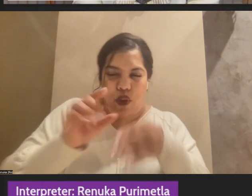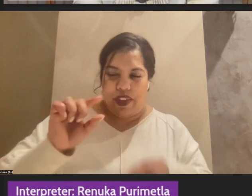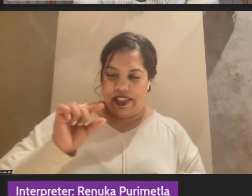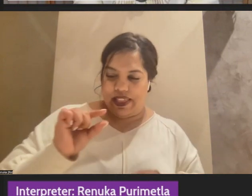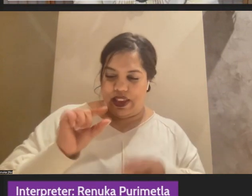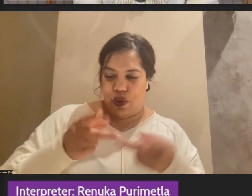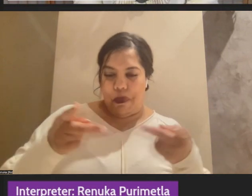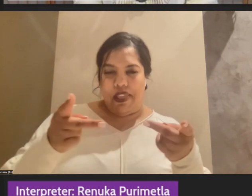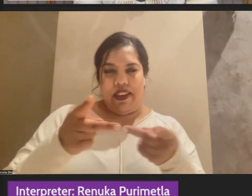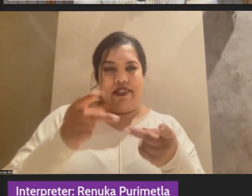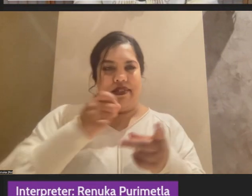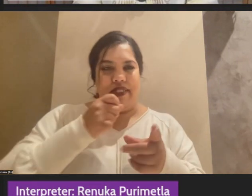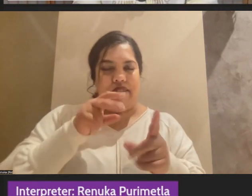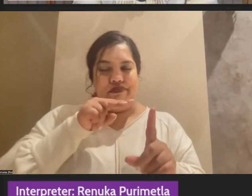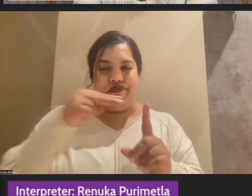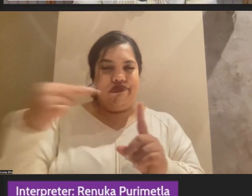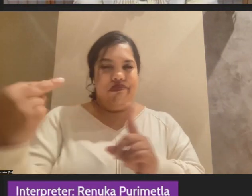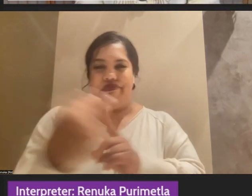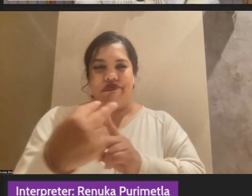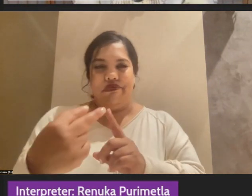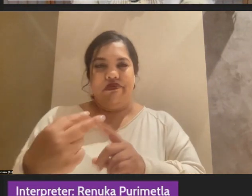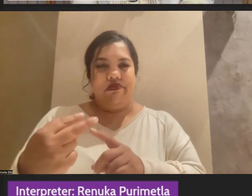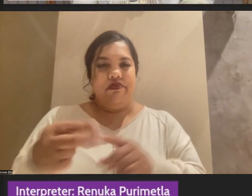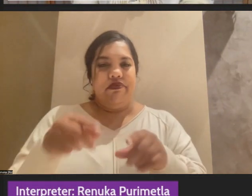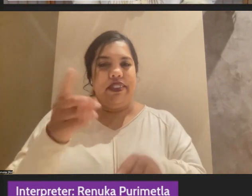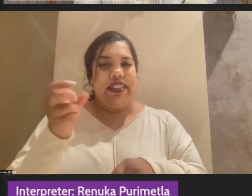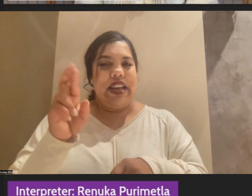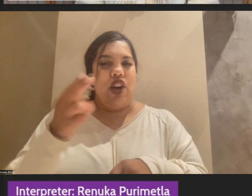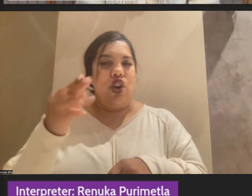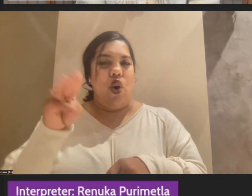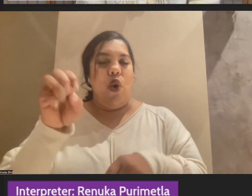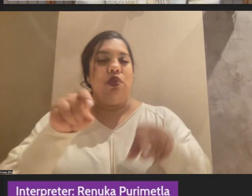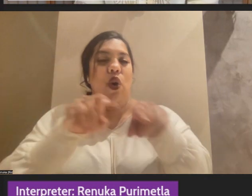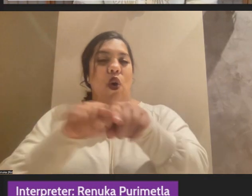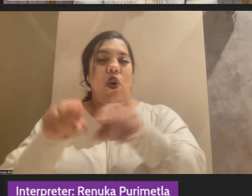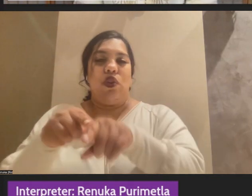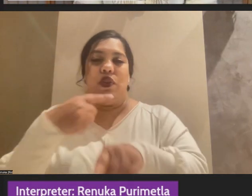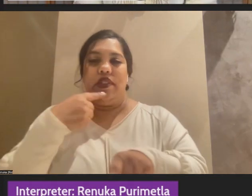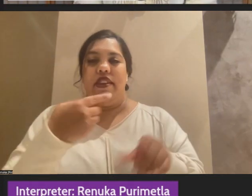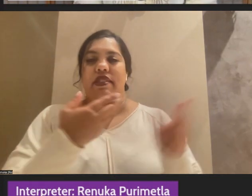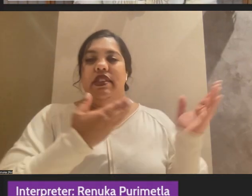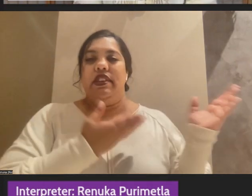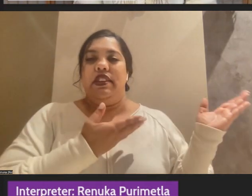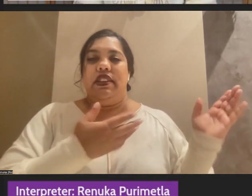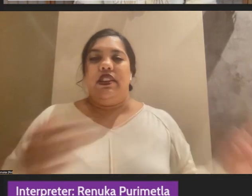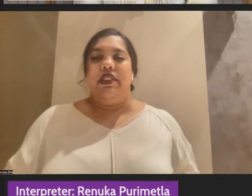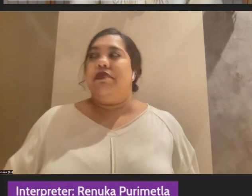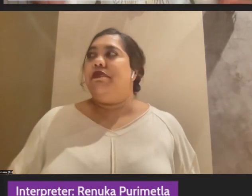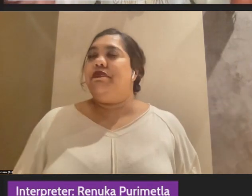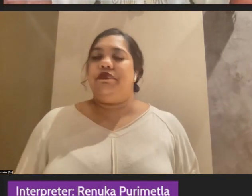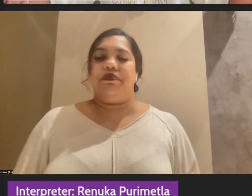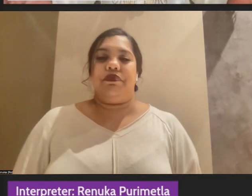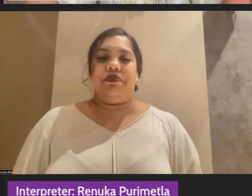Dr. Holmes goes on to say, there is a power transcendent beyond our needs,